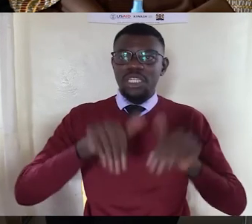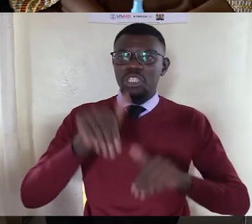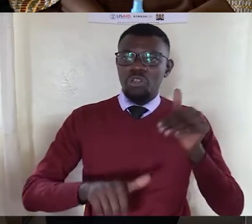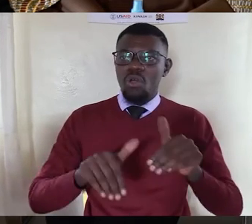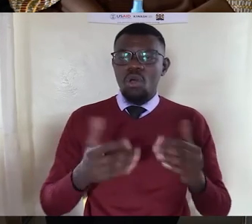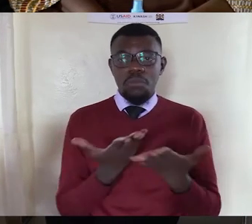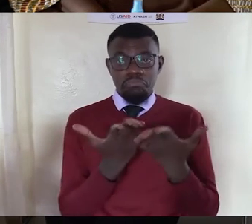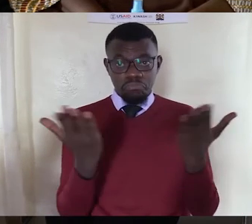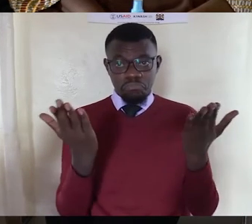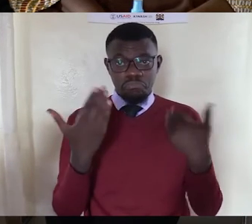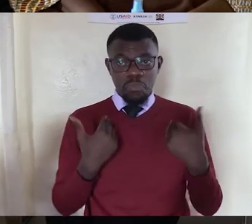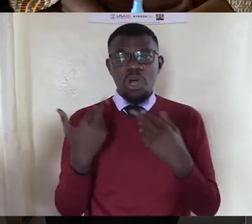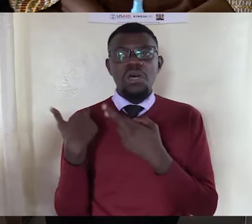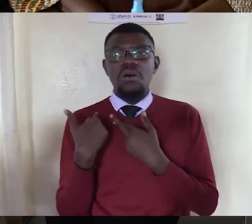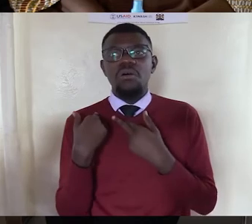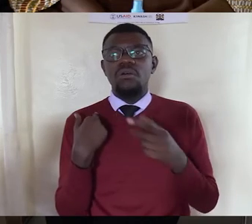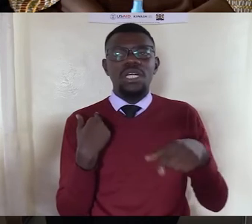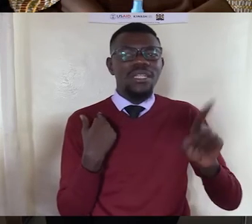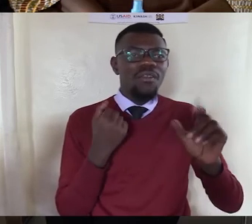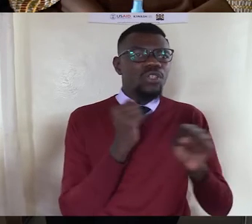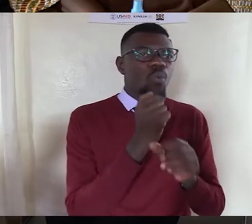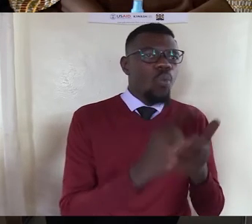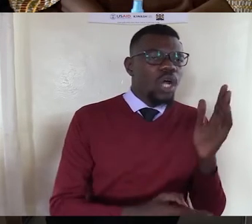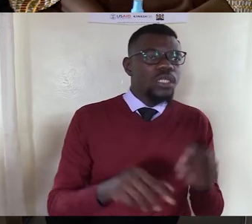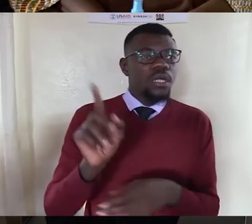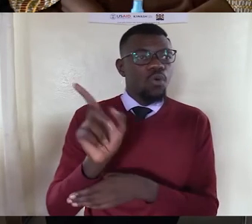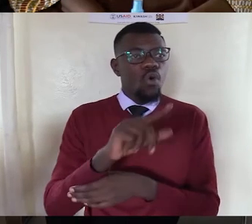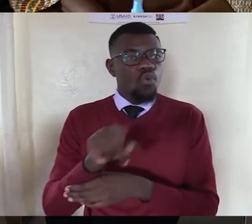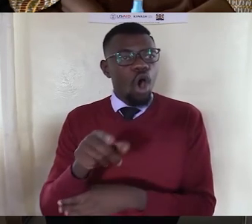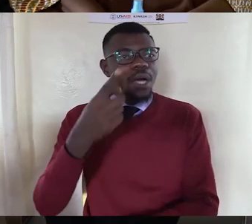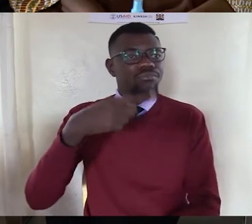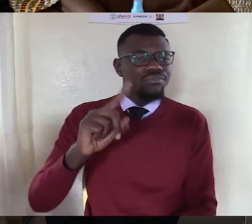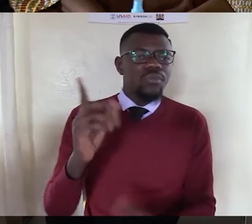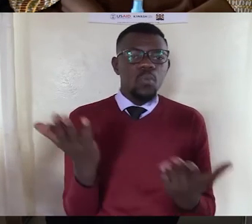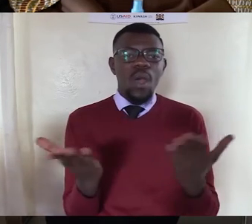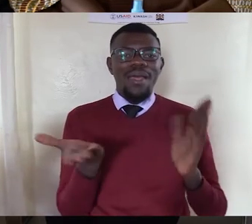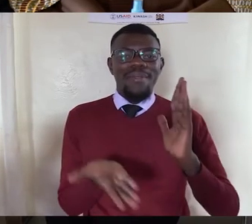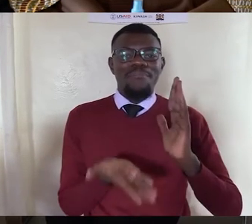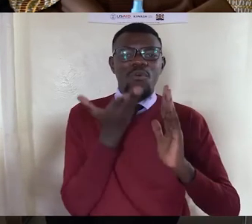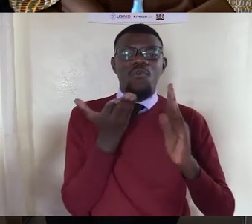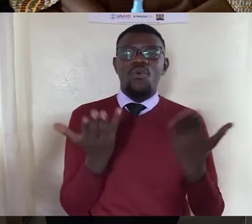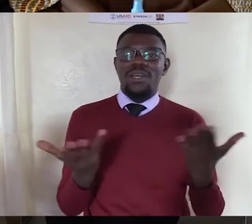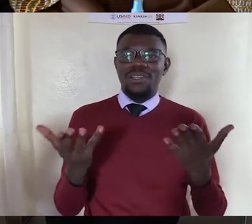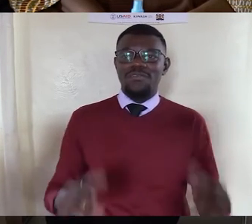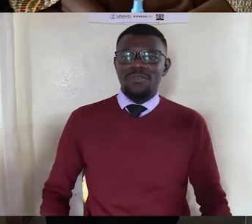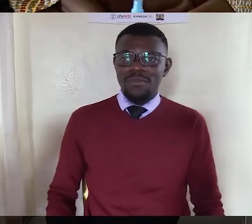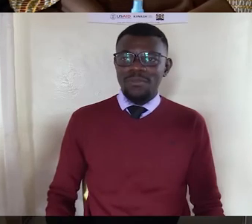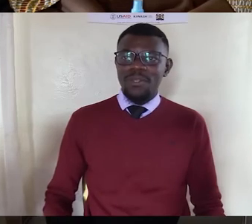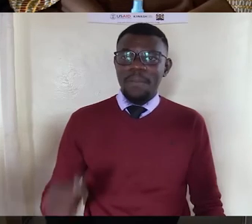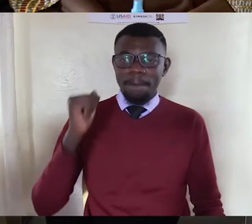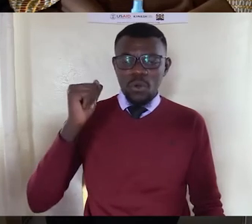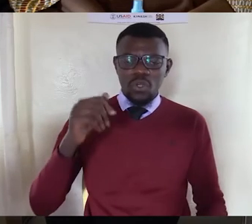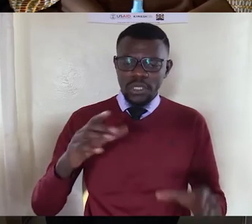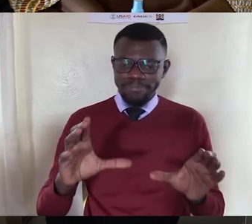hold everybody to account. What did we do well? What did we do wrong? And areas of improvement. The political parties are